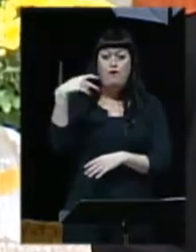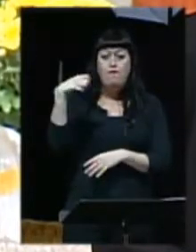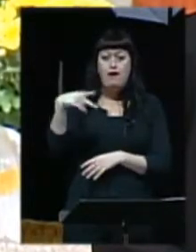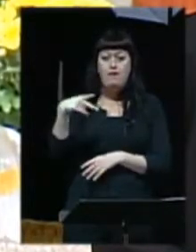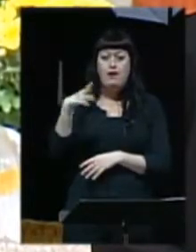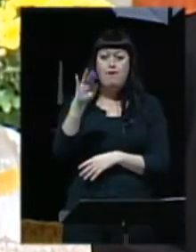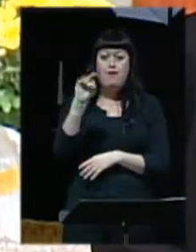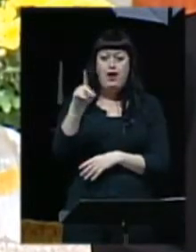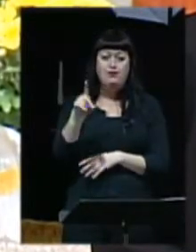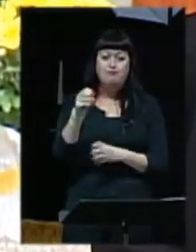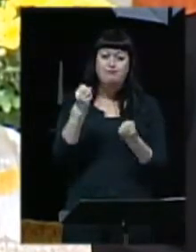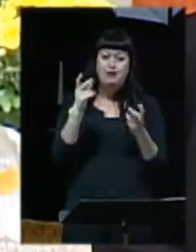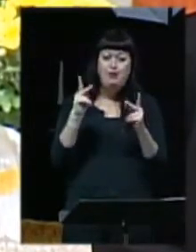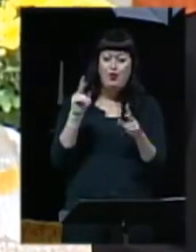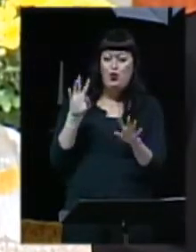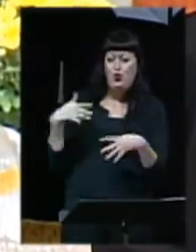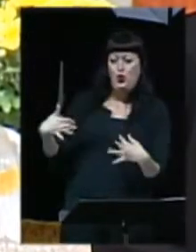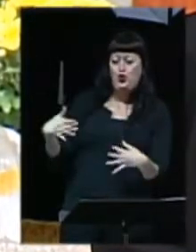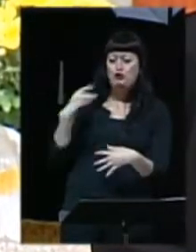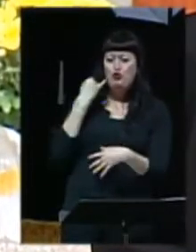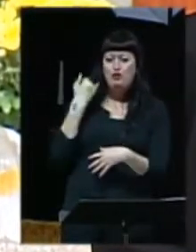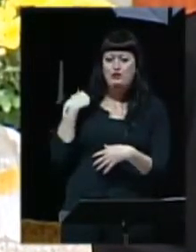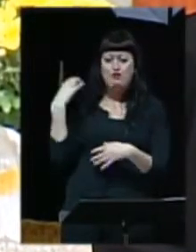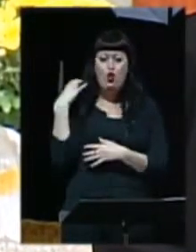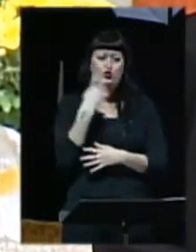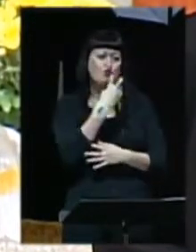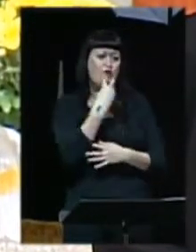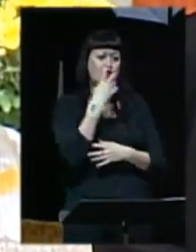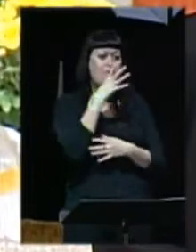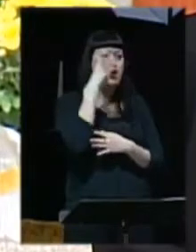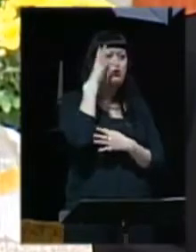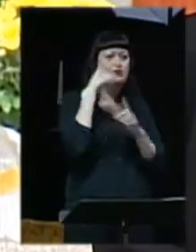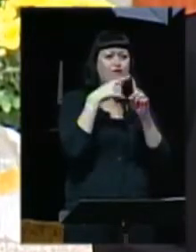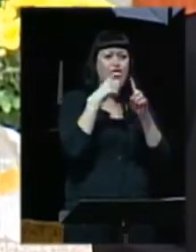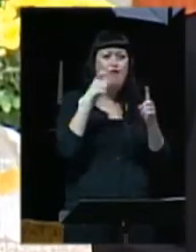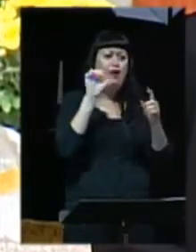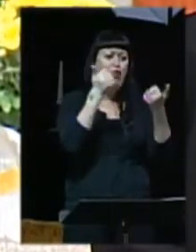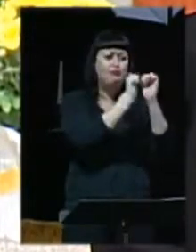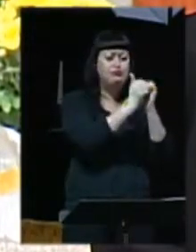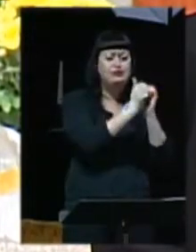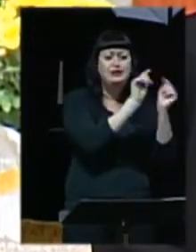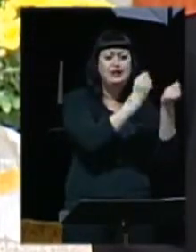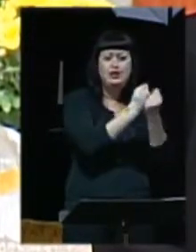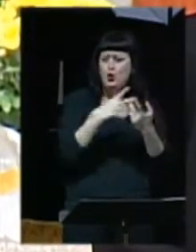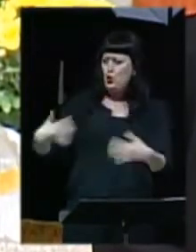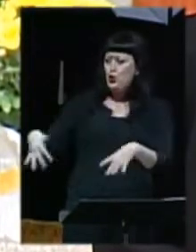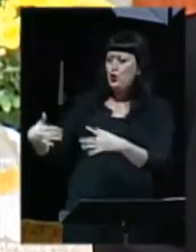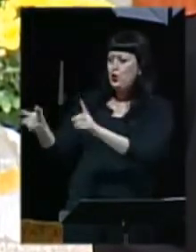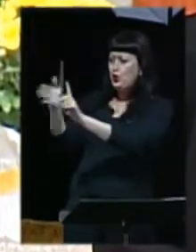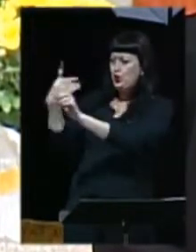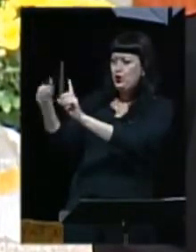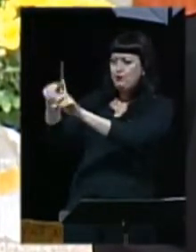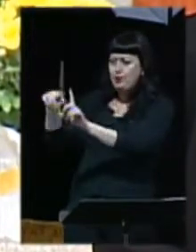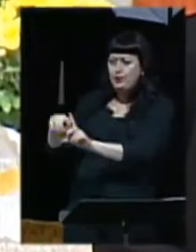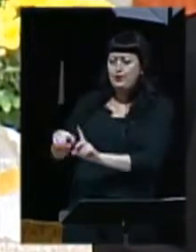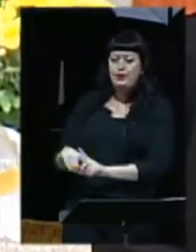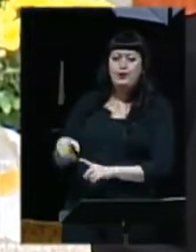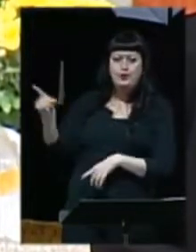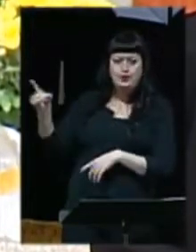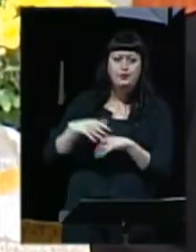envy of the conference. I'd have coaches, referees, and even parents from rivals teams compliment the enthusiasm that our